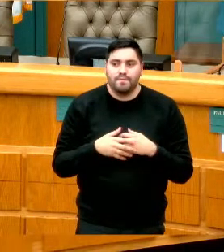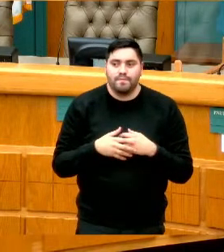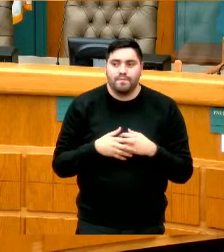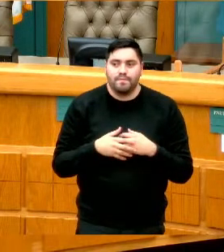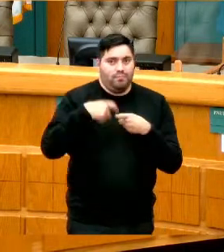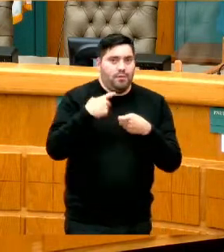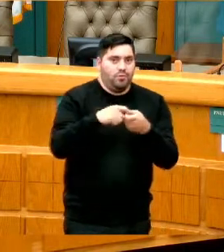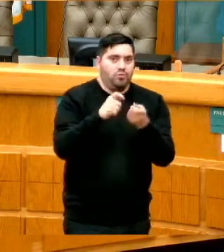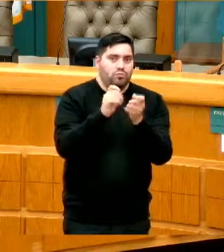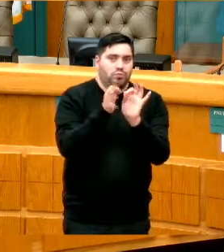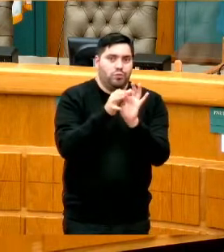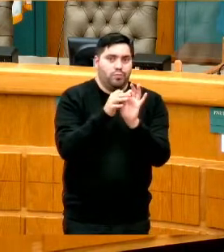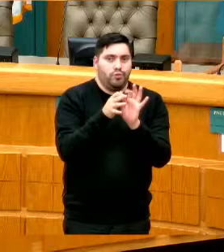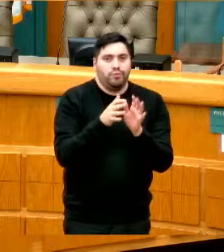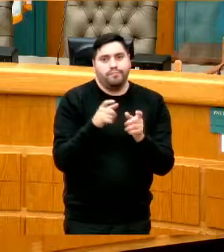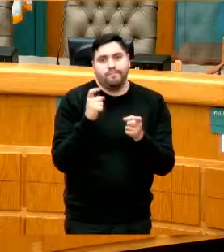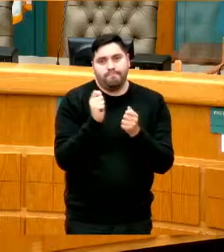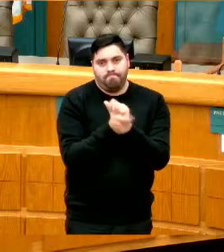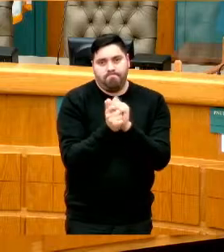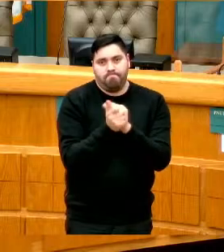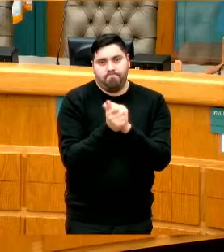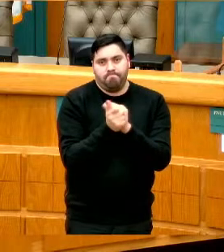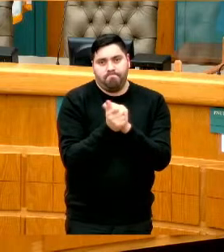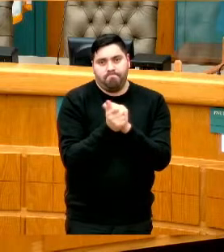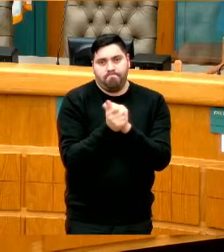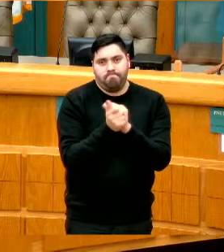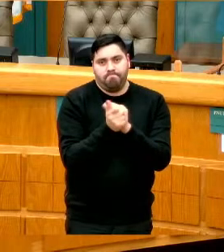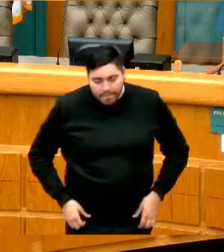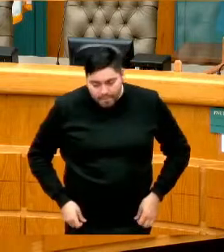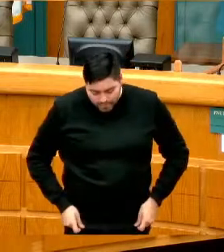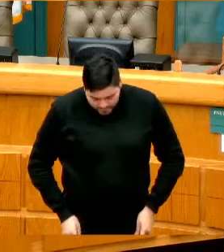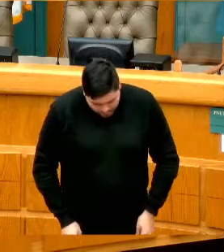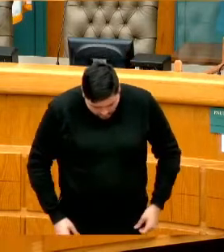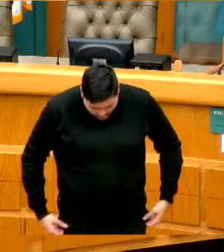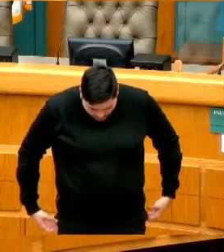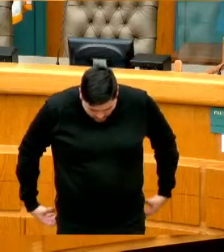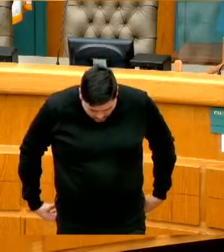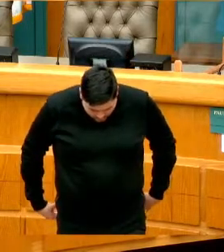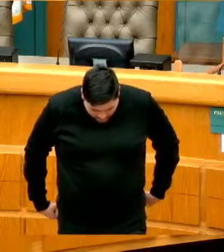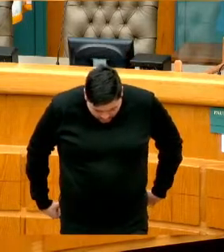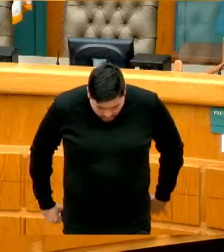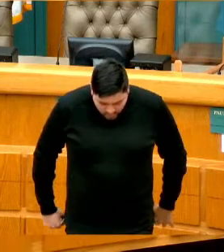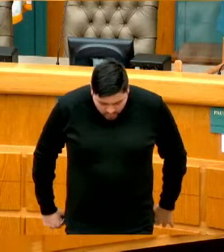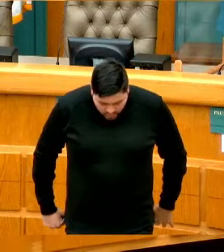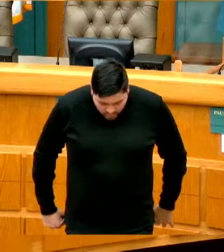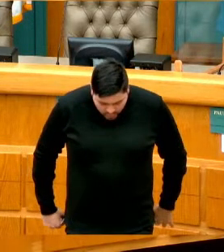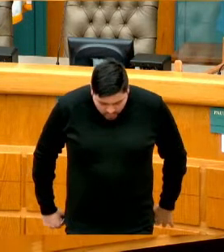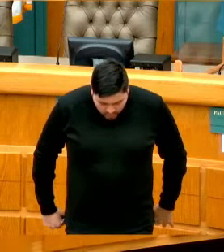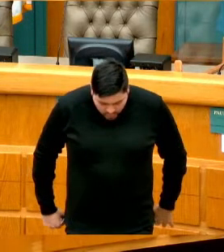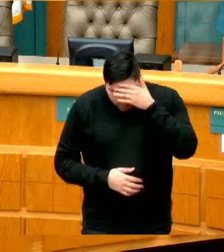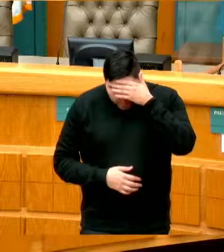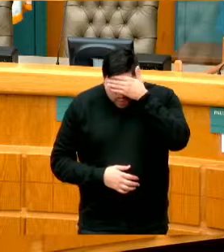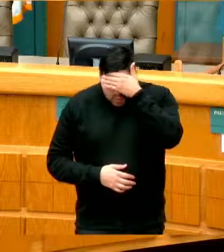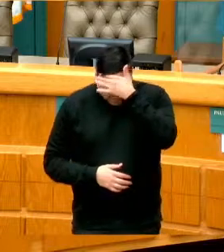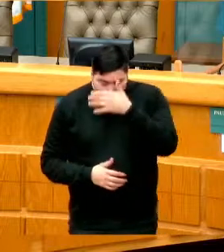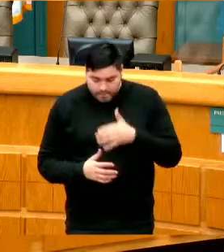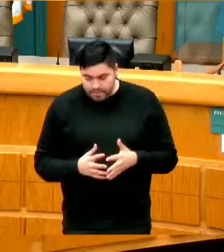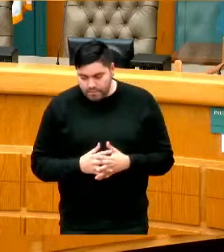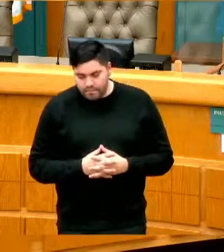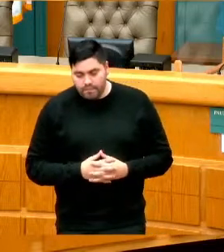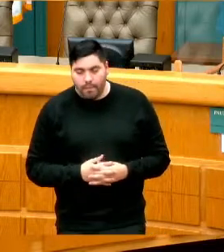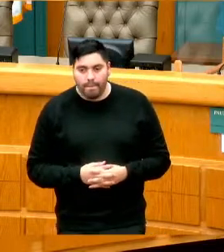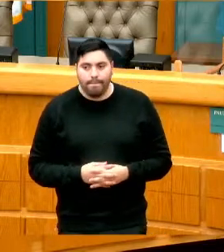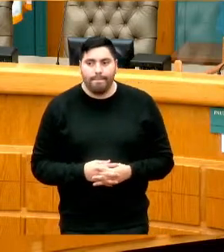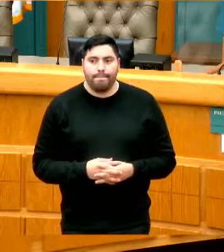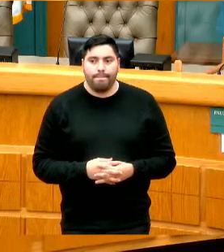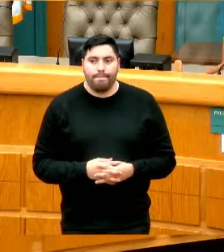Gracias a la generosidad del sistema SPON y la Universidad Texas A&M pudimos administrar 1,000 vacunas. Estas clínicas fueron posibles gracias también a la ayuda de los